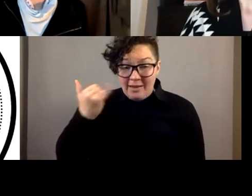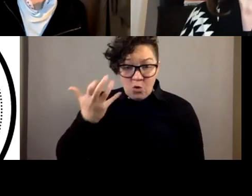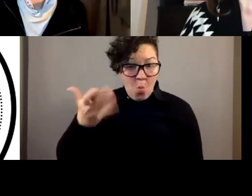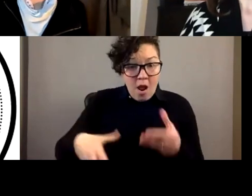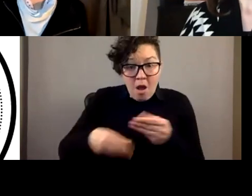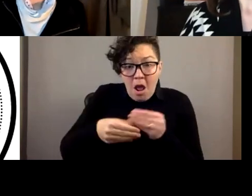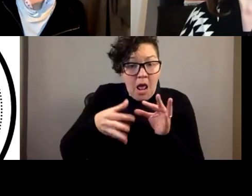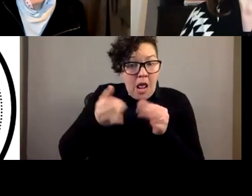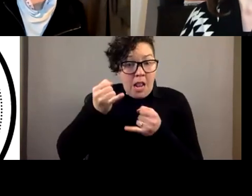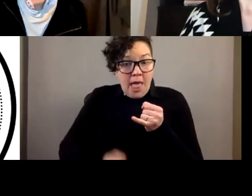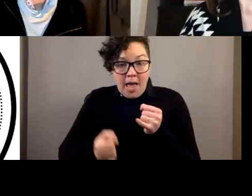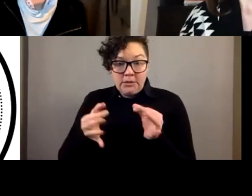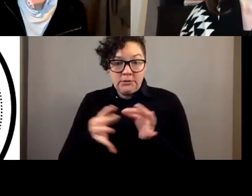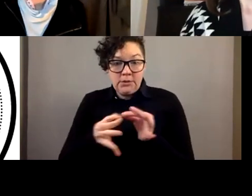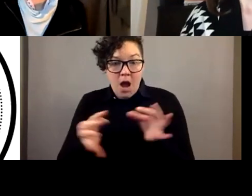and inspirational